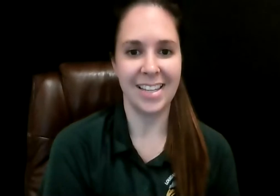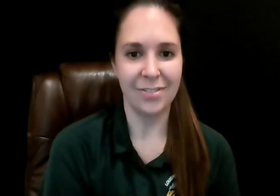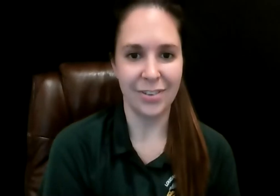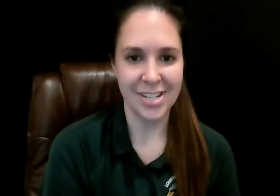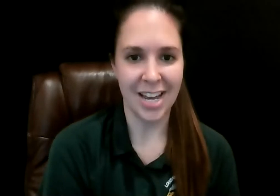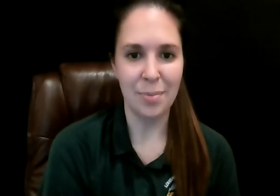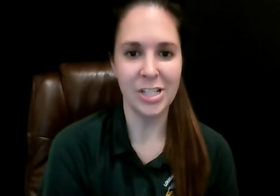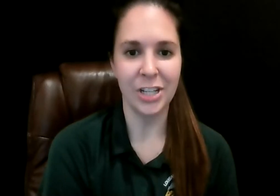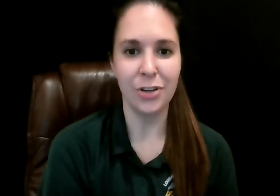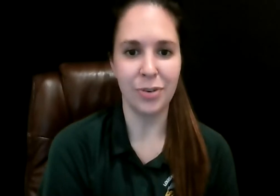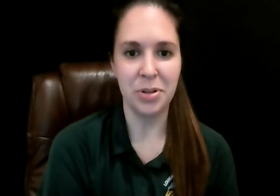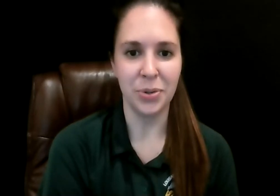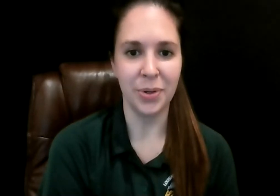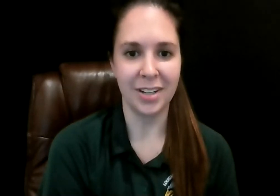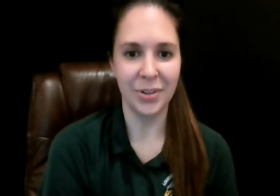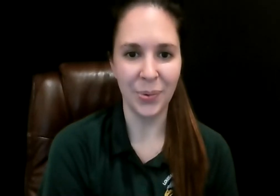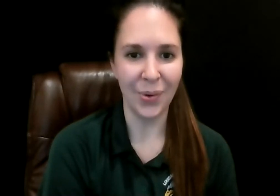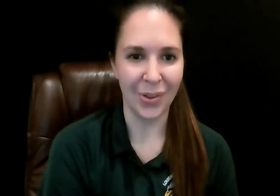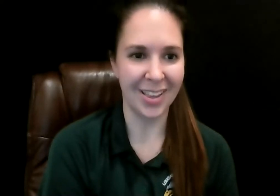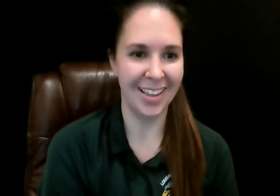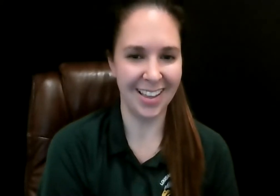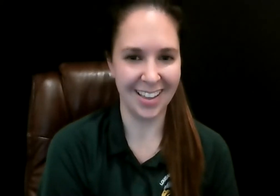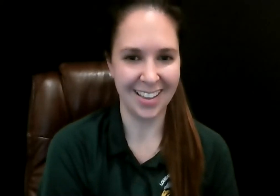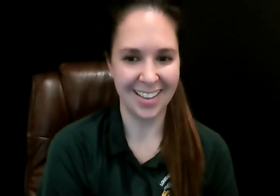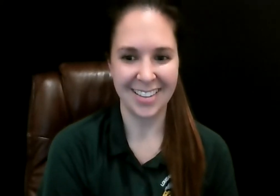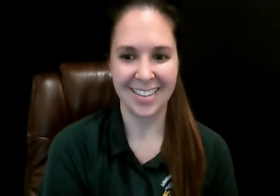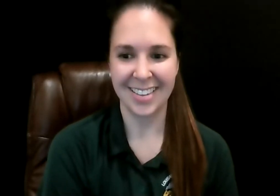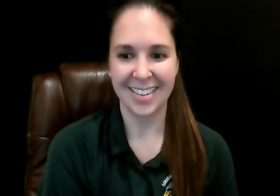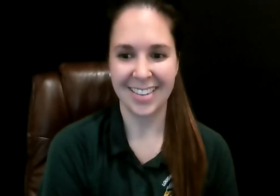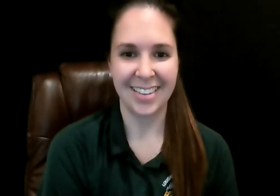Kat says, thank you for your time watching you from New York. Cool.